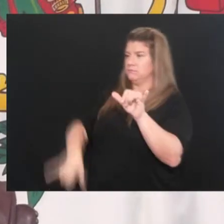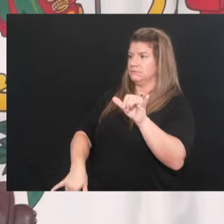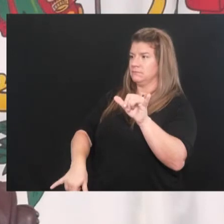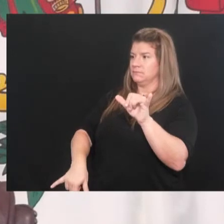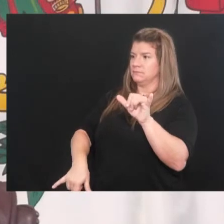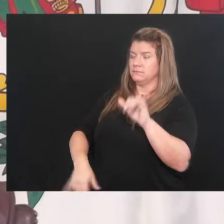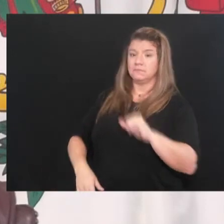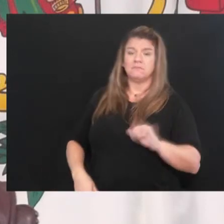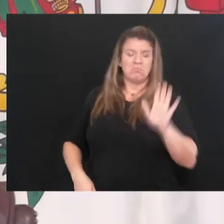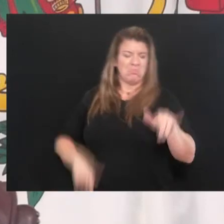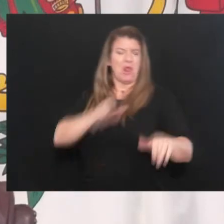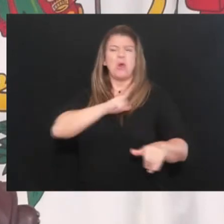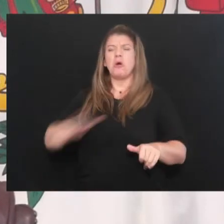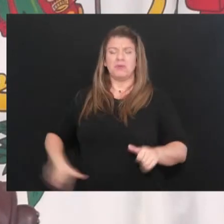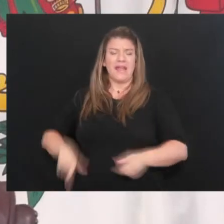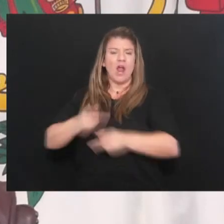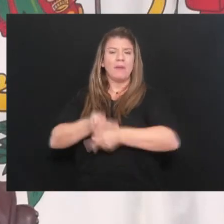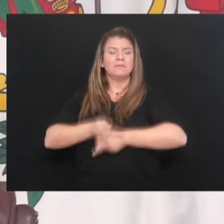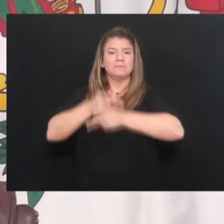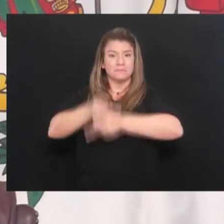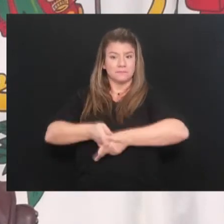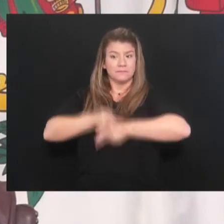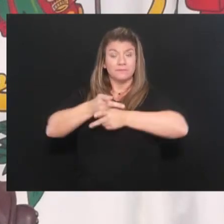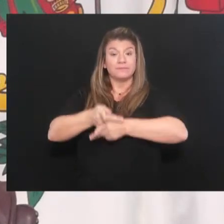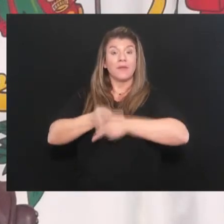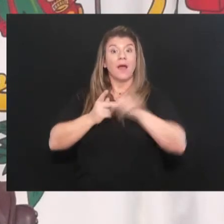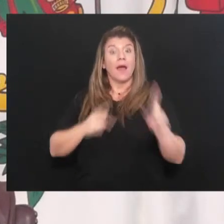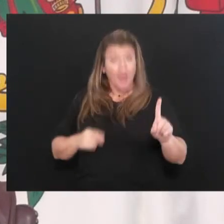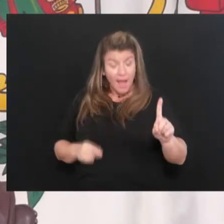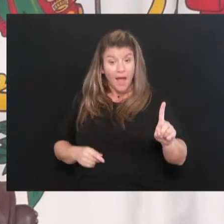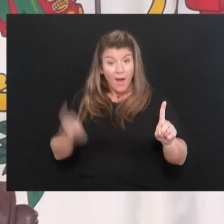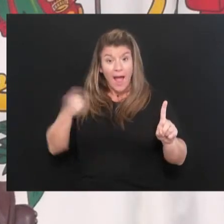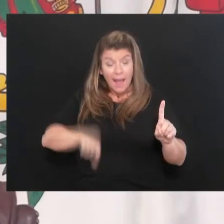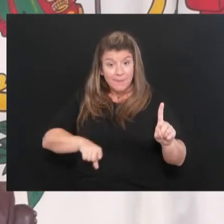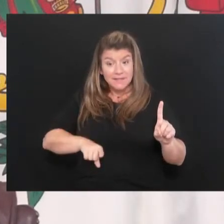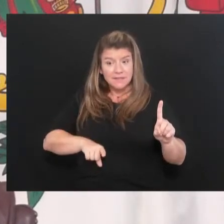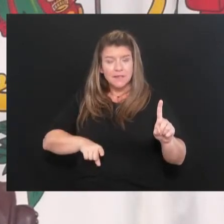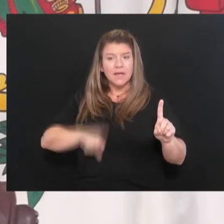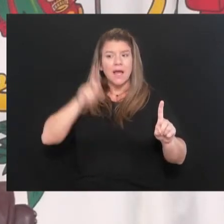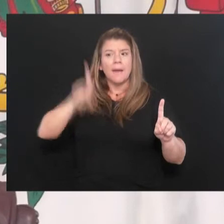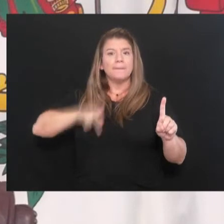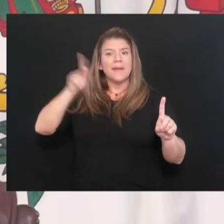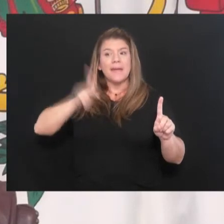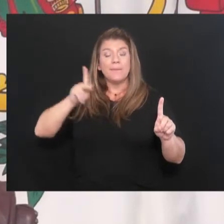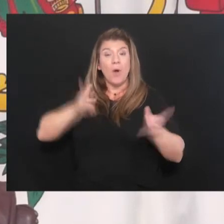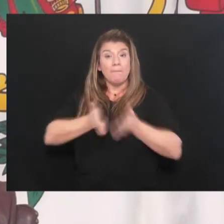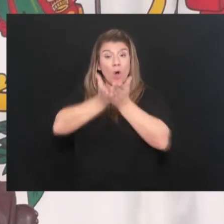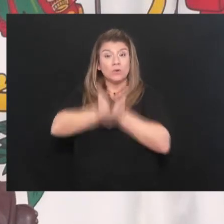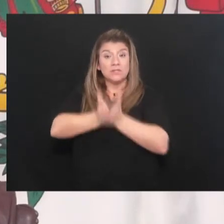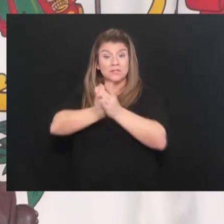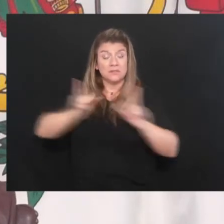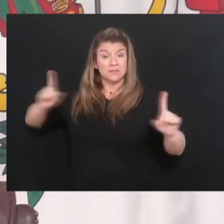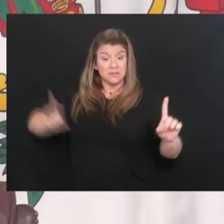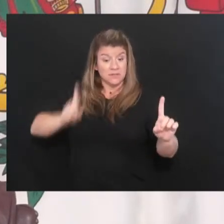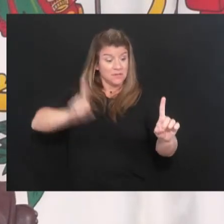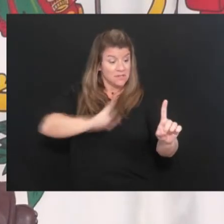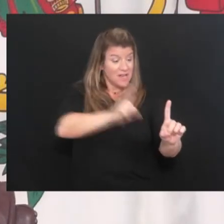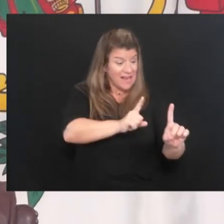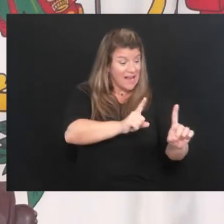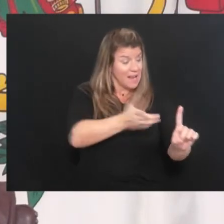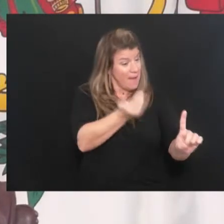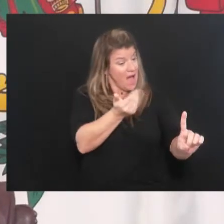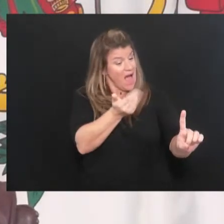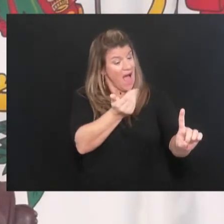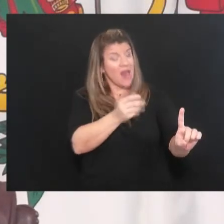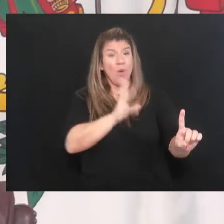The good Lord's going to take care of me. Then the next thing that happens is people go in a rescue boat to try to get him because the water's come up